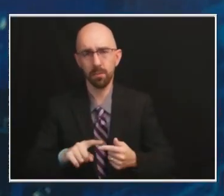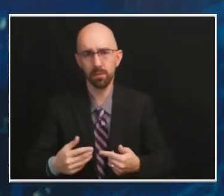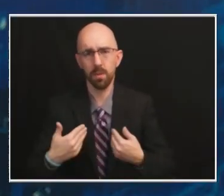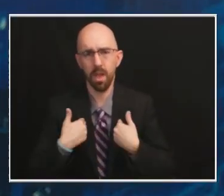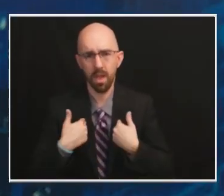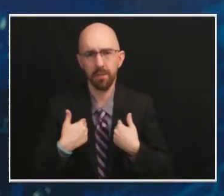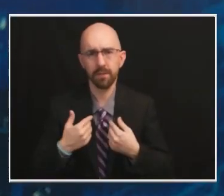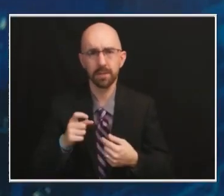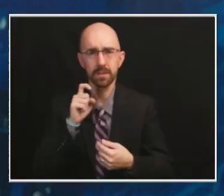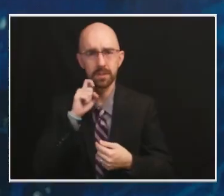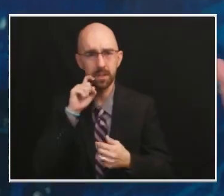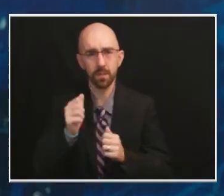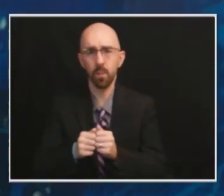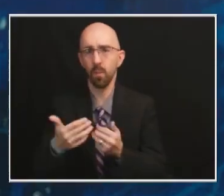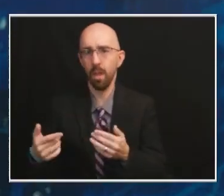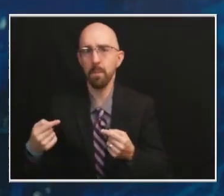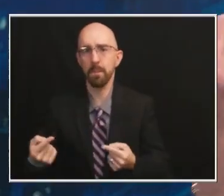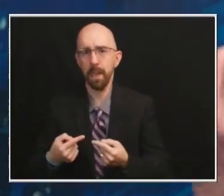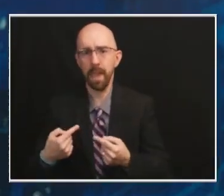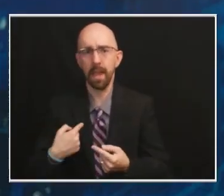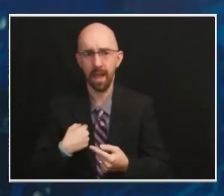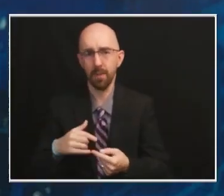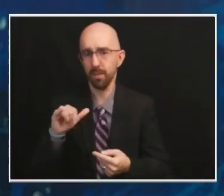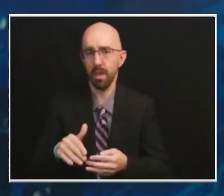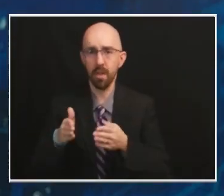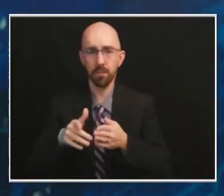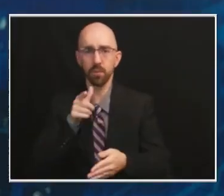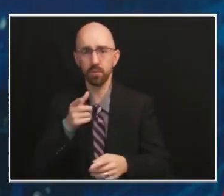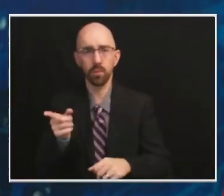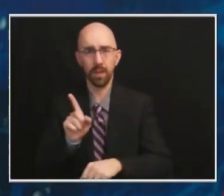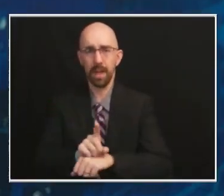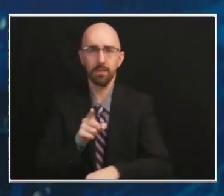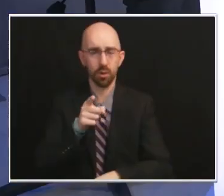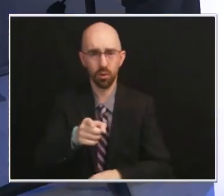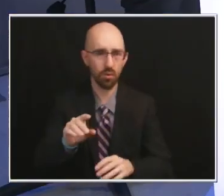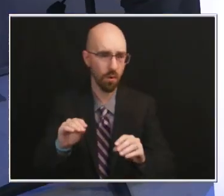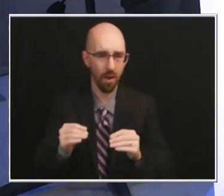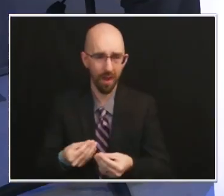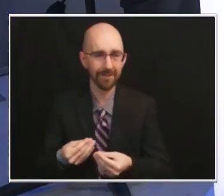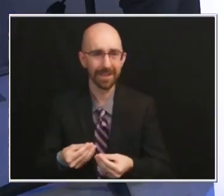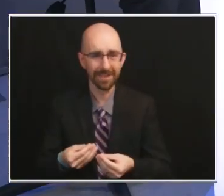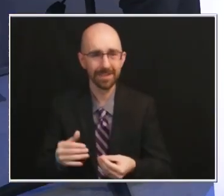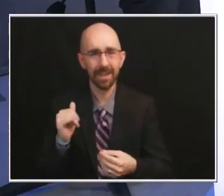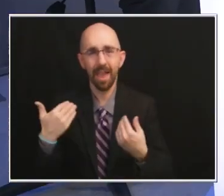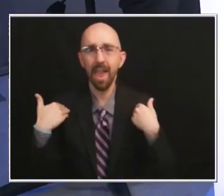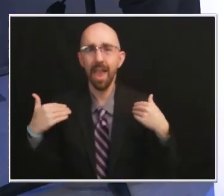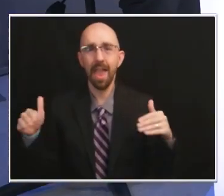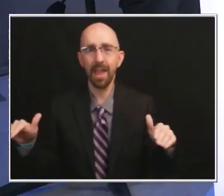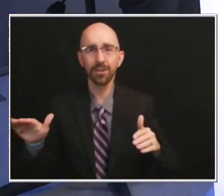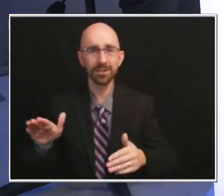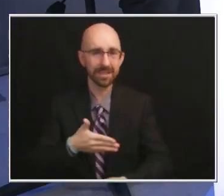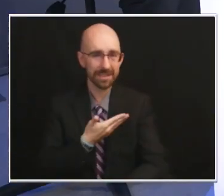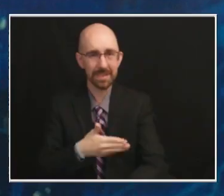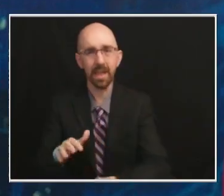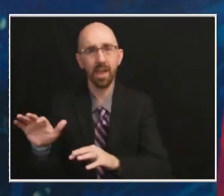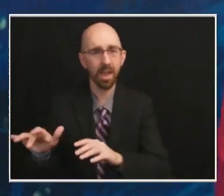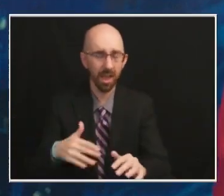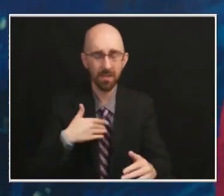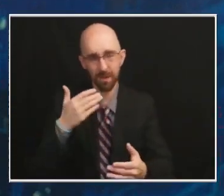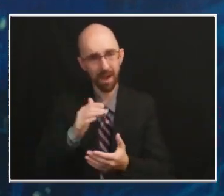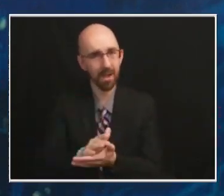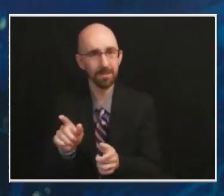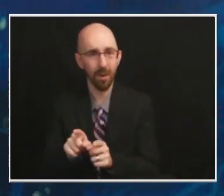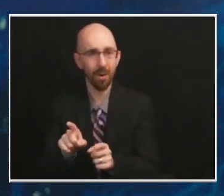intercourse without pain, I was that person who came to her office. Like where angels were singing, yes. and you're like, oh. And my husband was also singing. He's probably